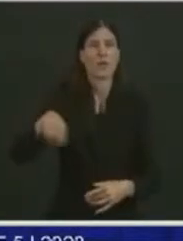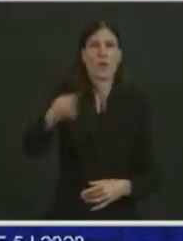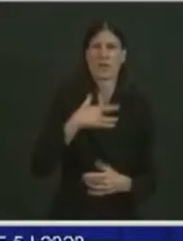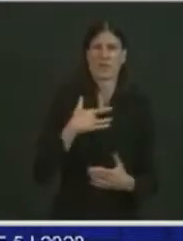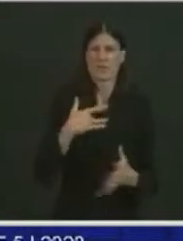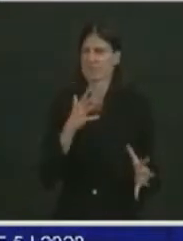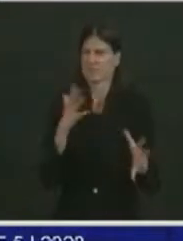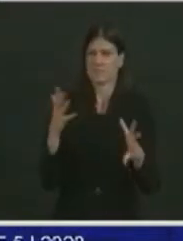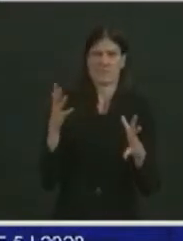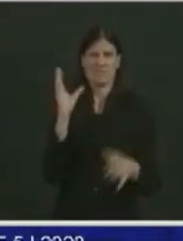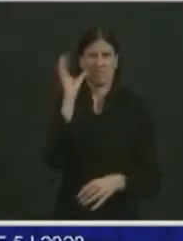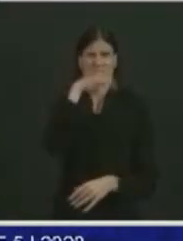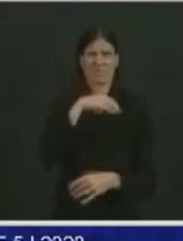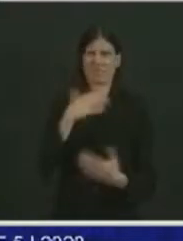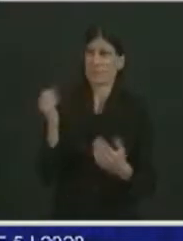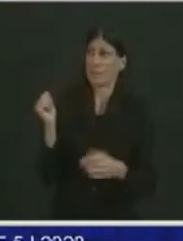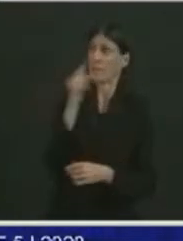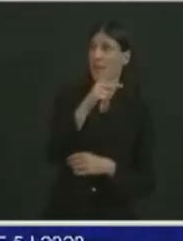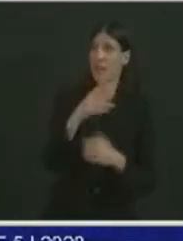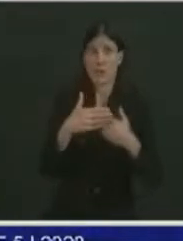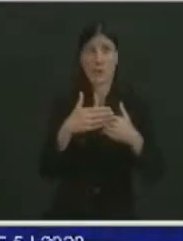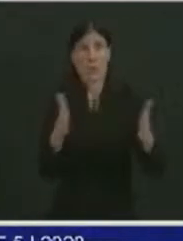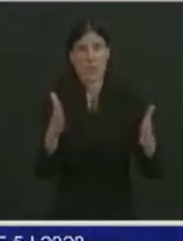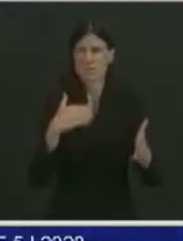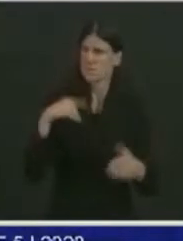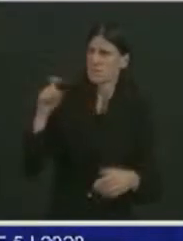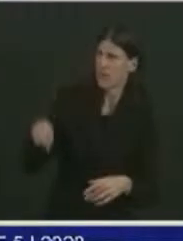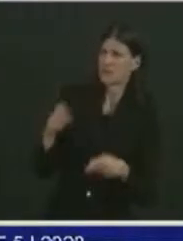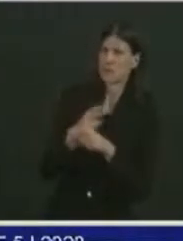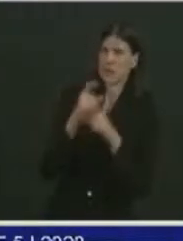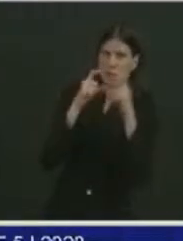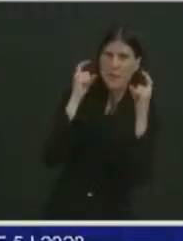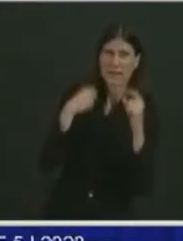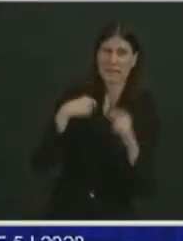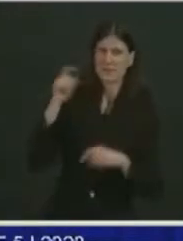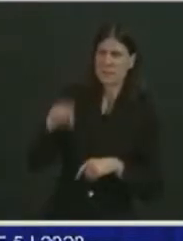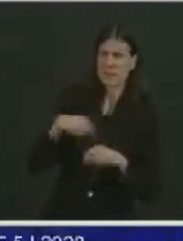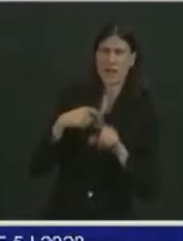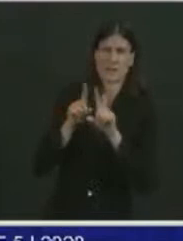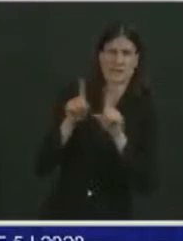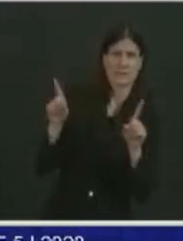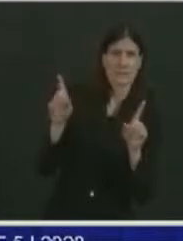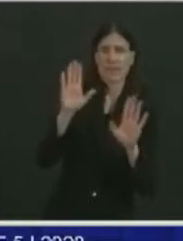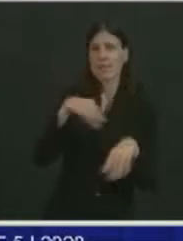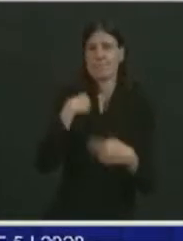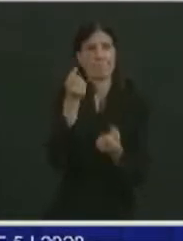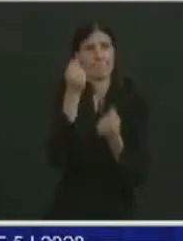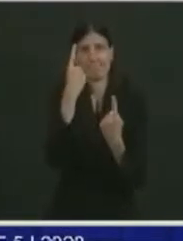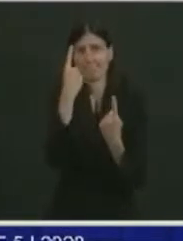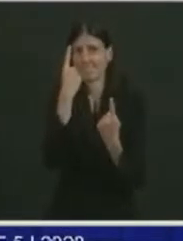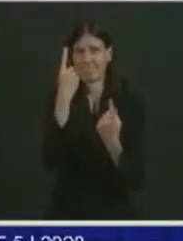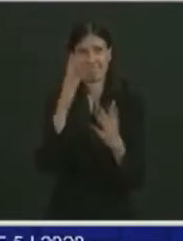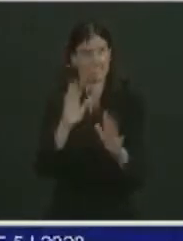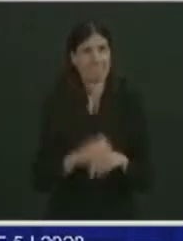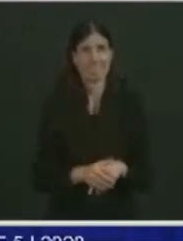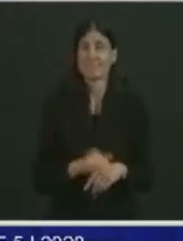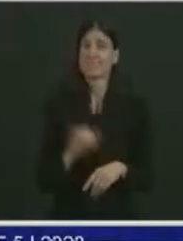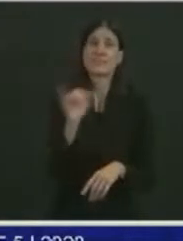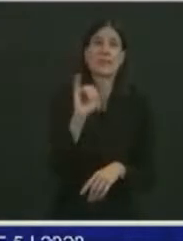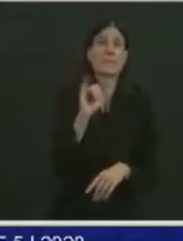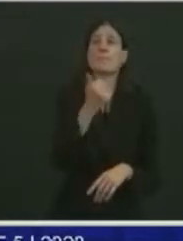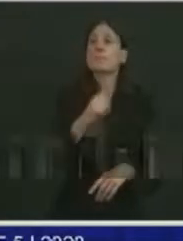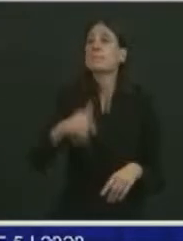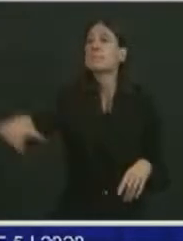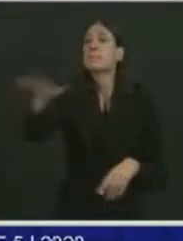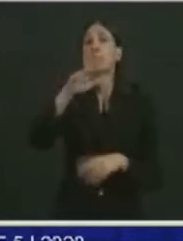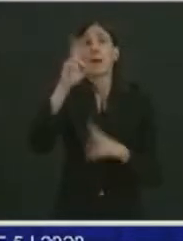And definitely, if you're in a restaurant or you're in a grocery store, you're in retail, getting your hair cut, etc., please have your mask. The way I think of it